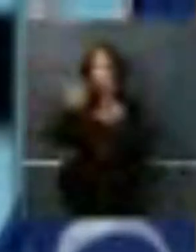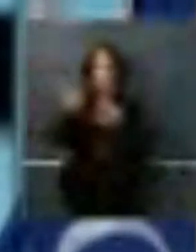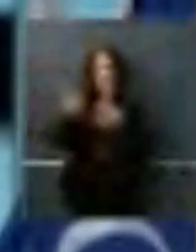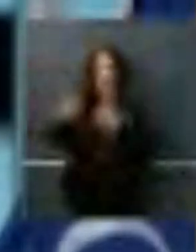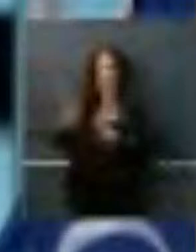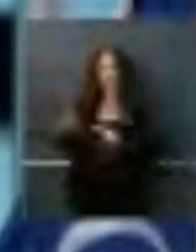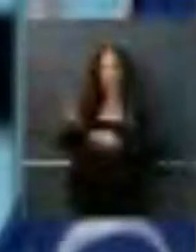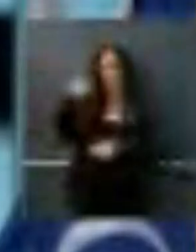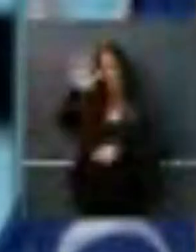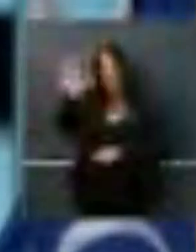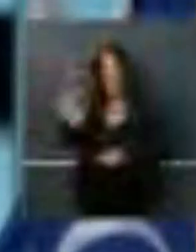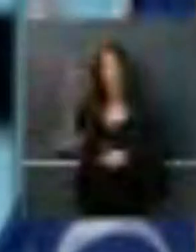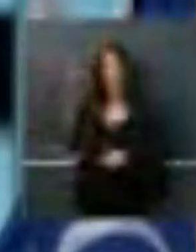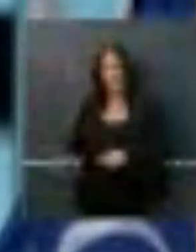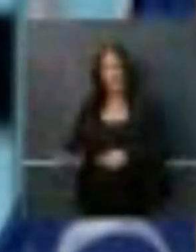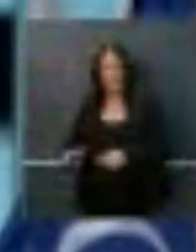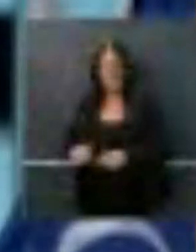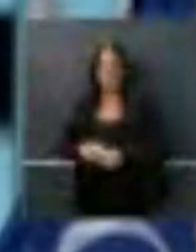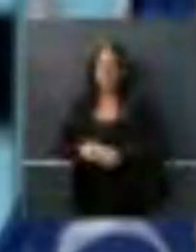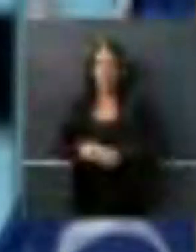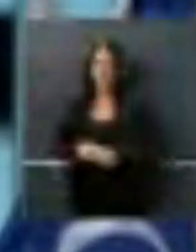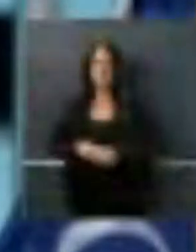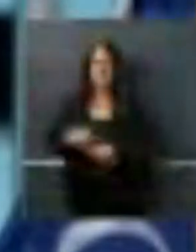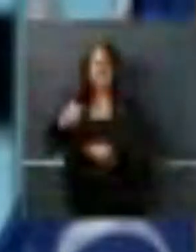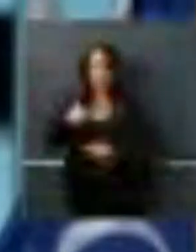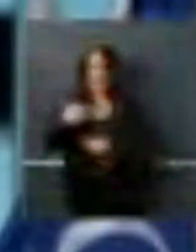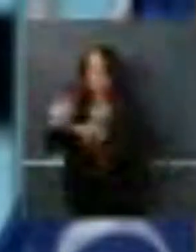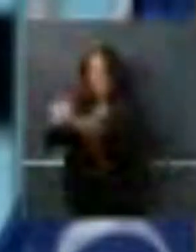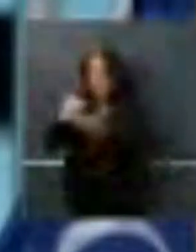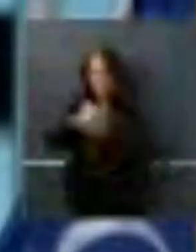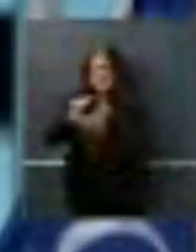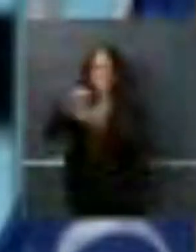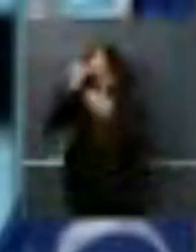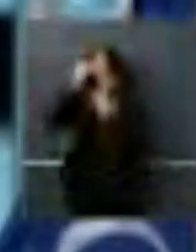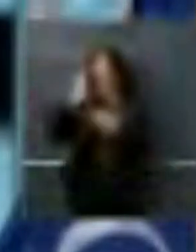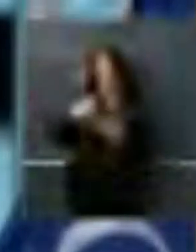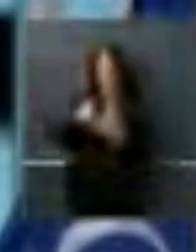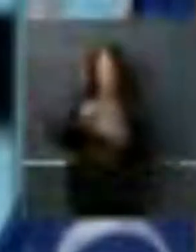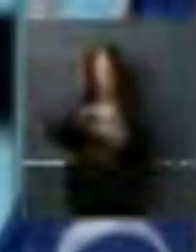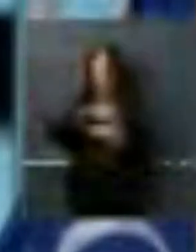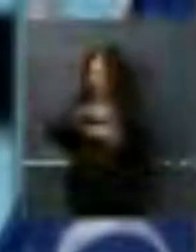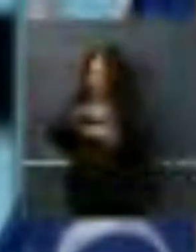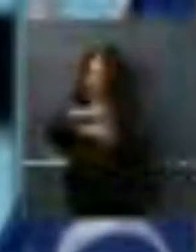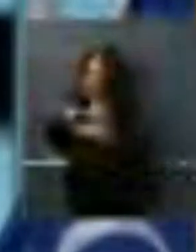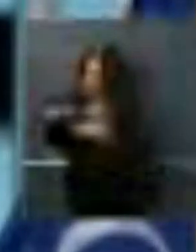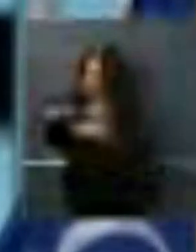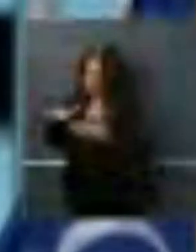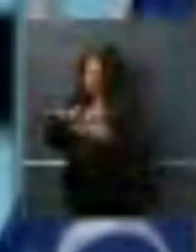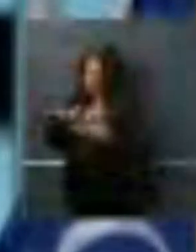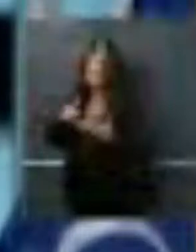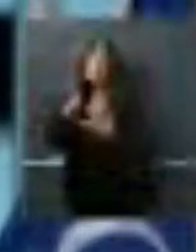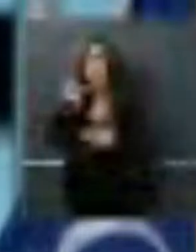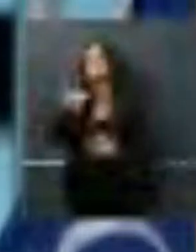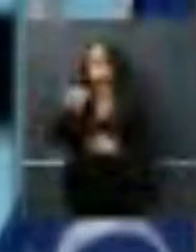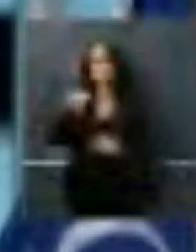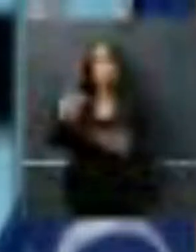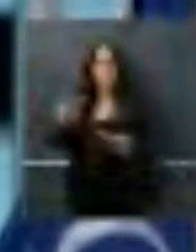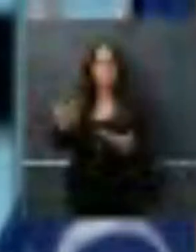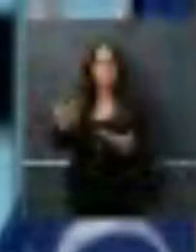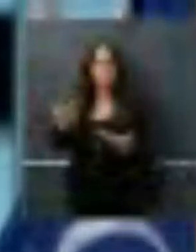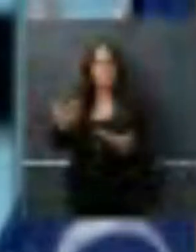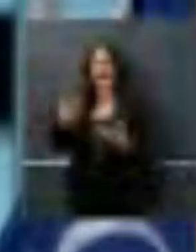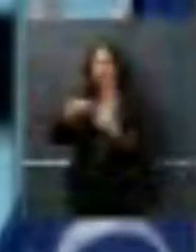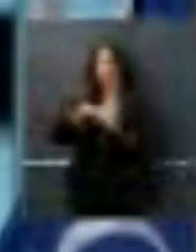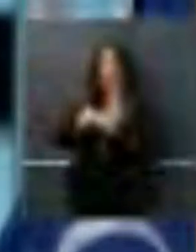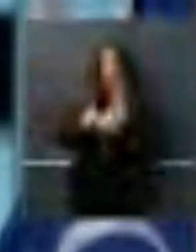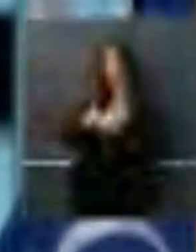that nuance. And that data is all matched up and collected, put through that lens of these 6 key indicators and that roadmap